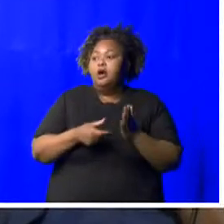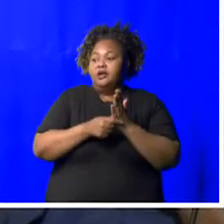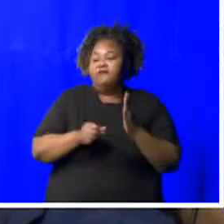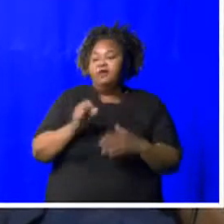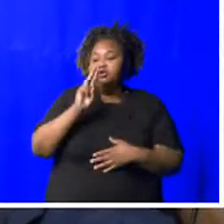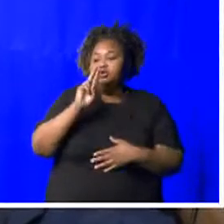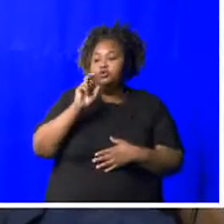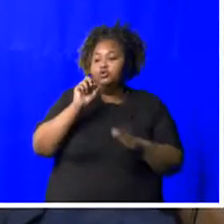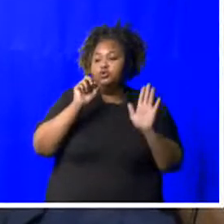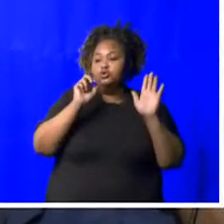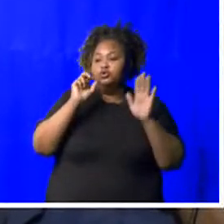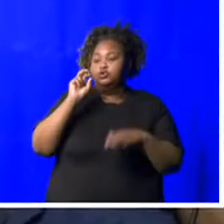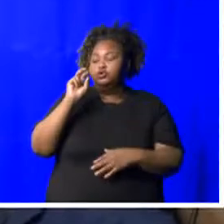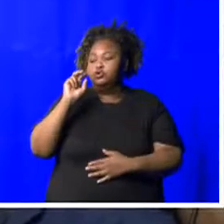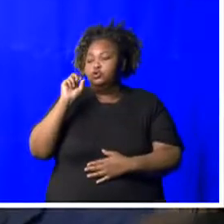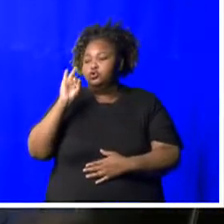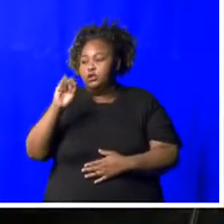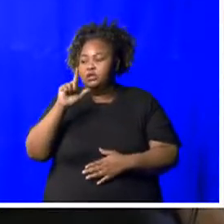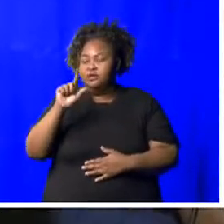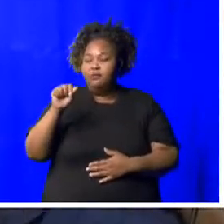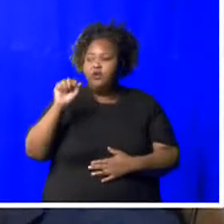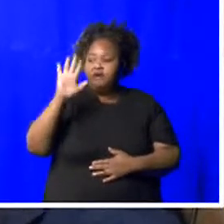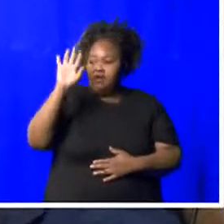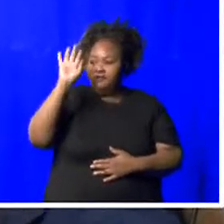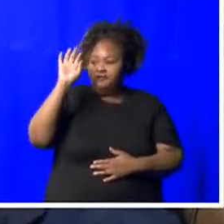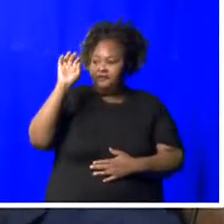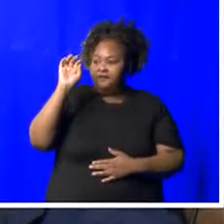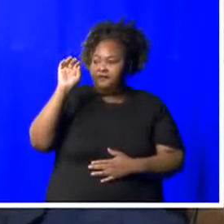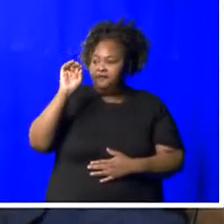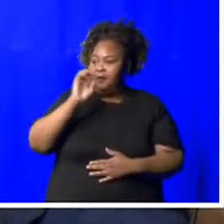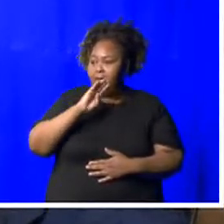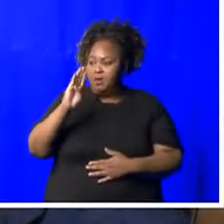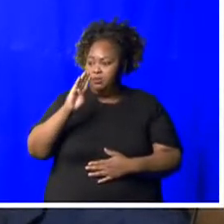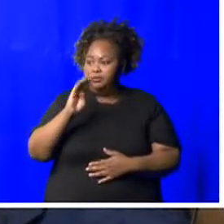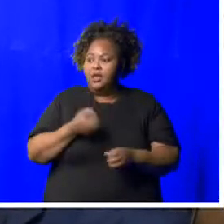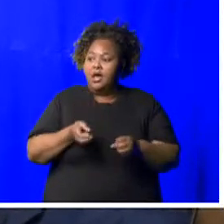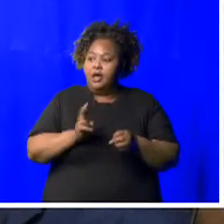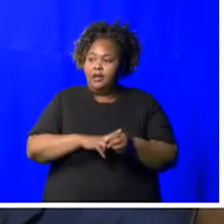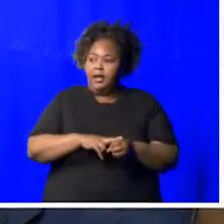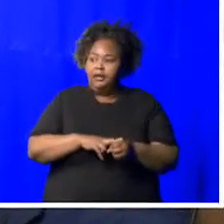27.58 billion emalangeni. Appropriated recurrent expenditure,